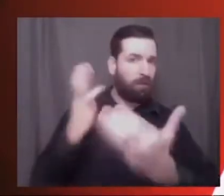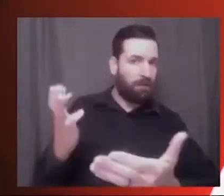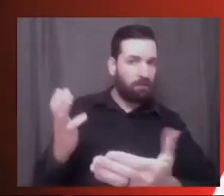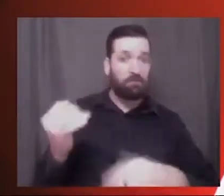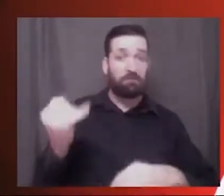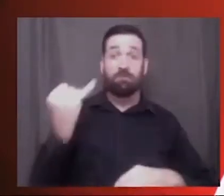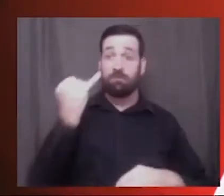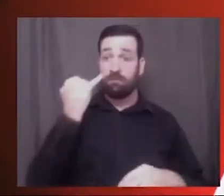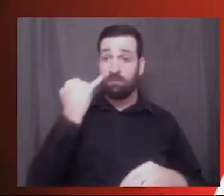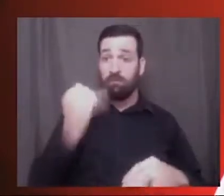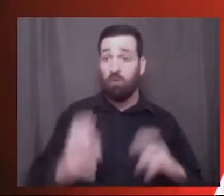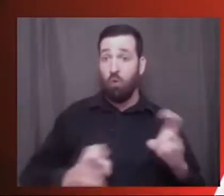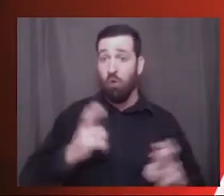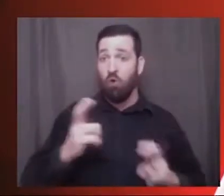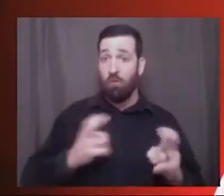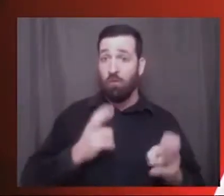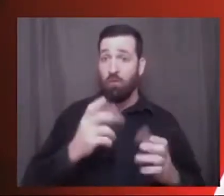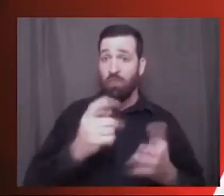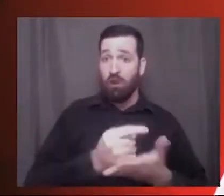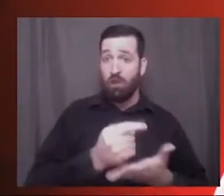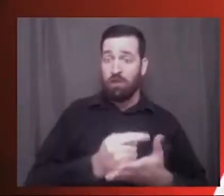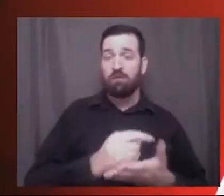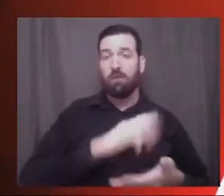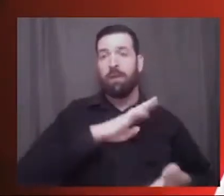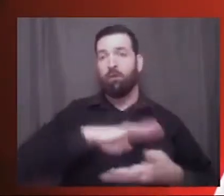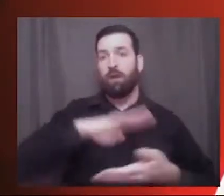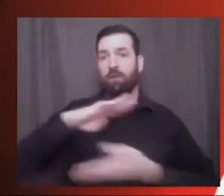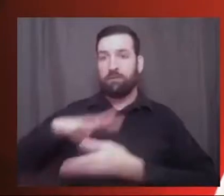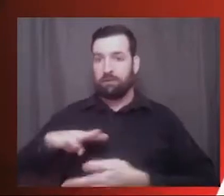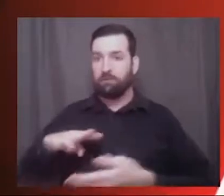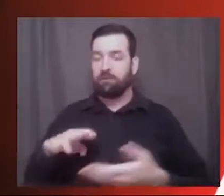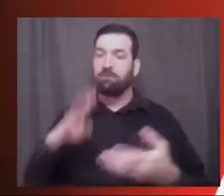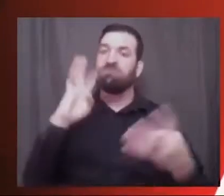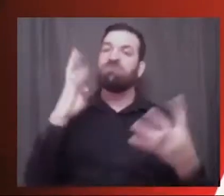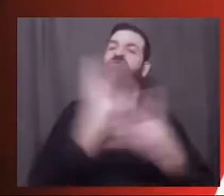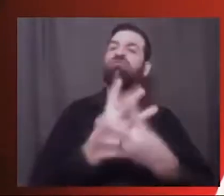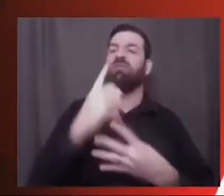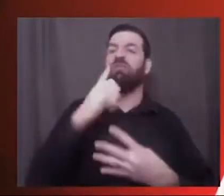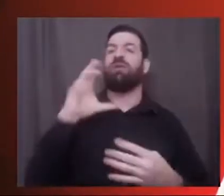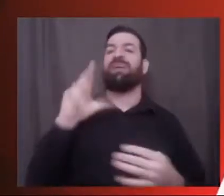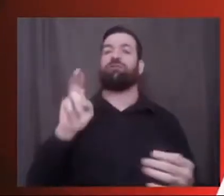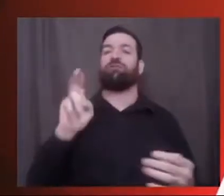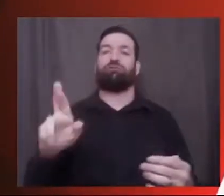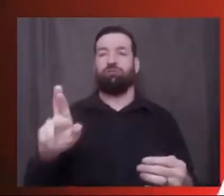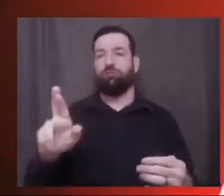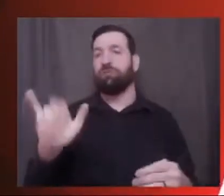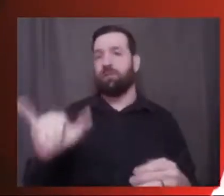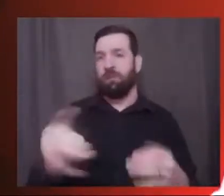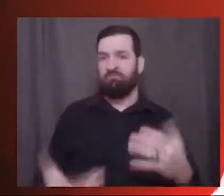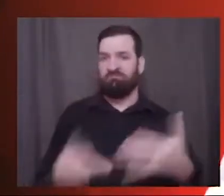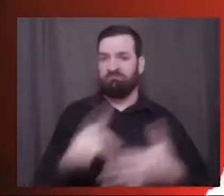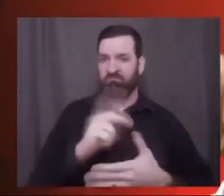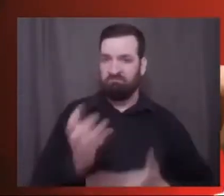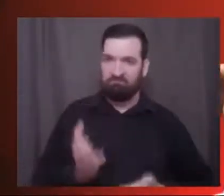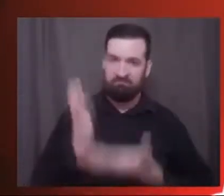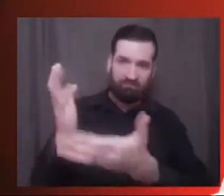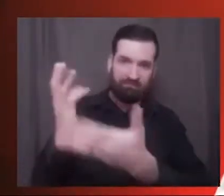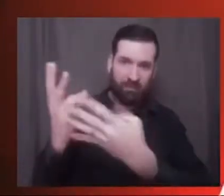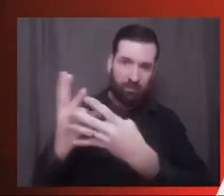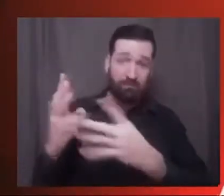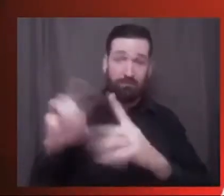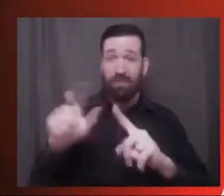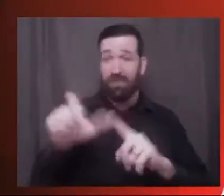get the mammograms to screen for breast cancer. That would be my primary screen that I continue, but all the other preventive